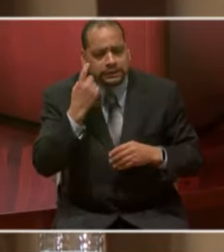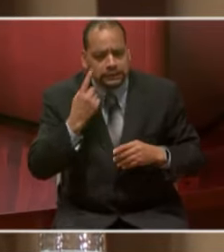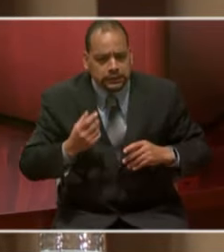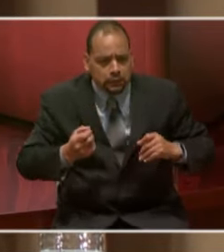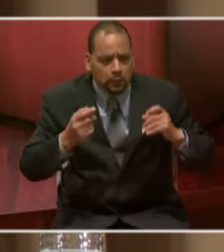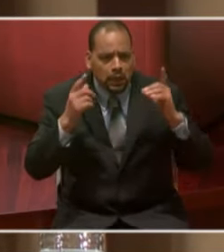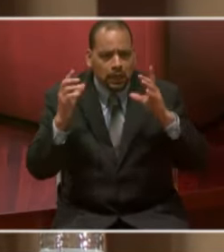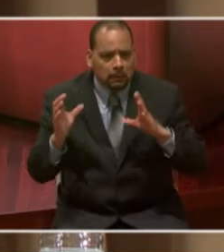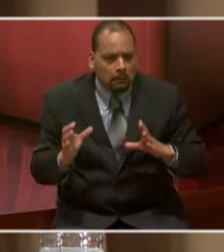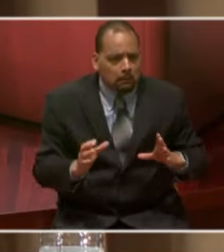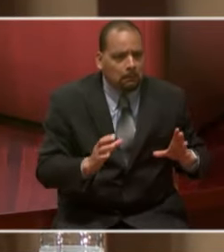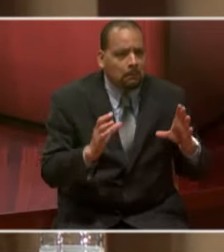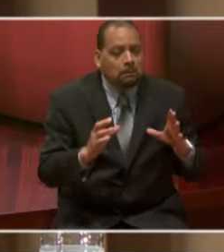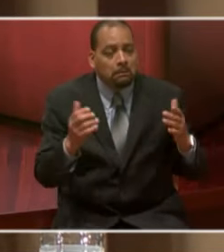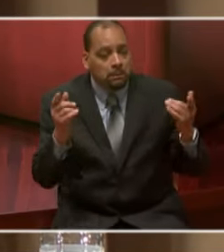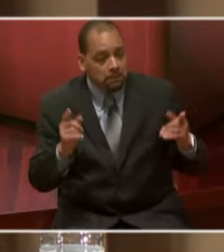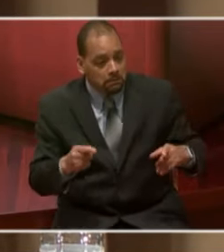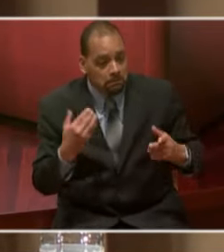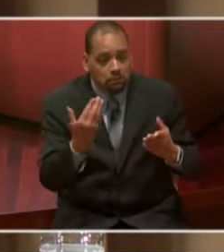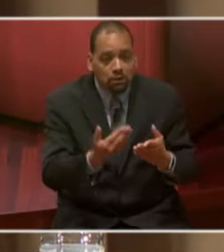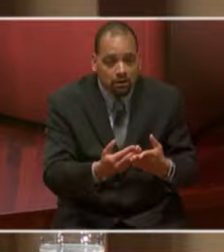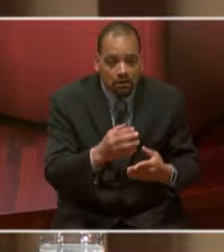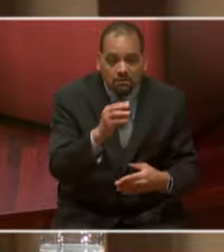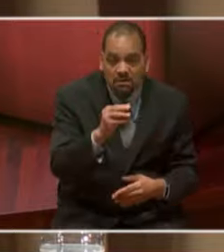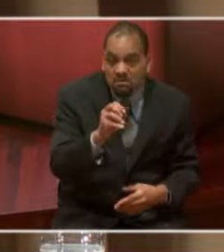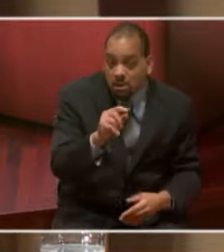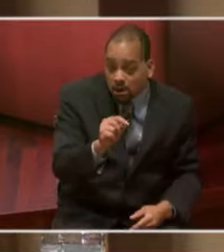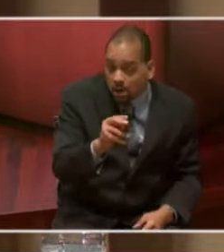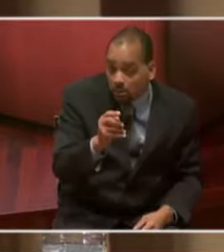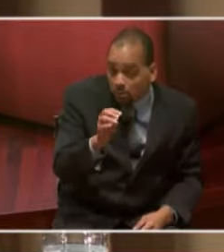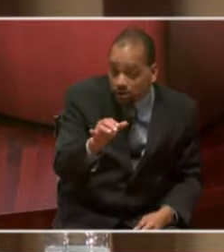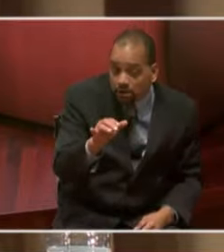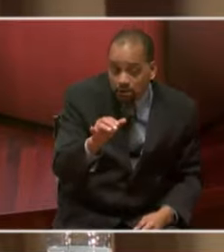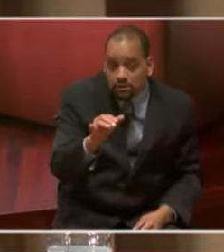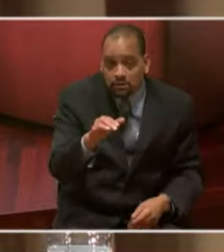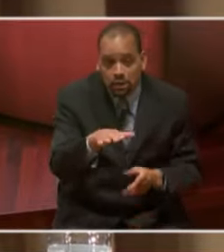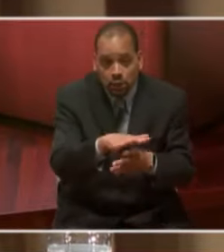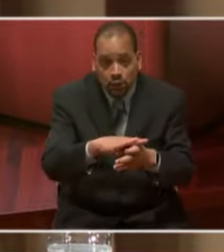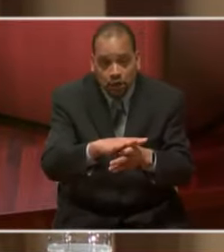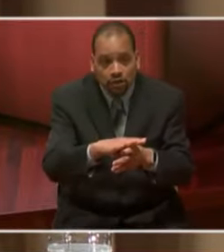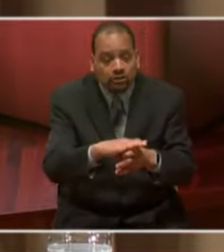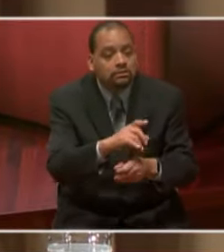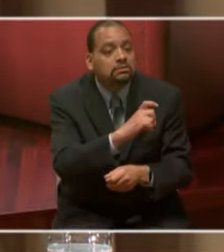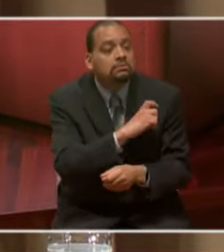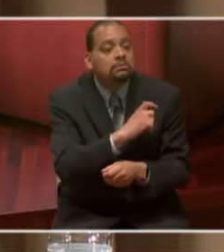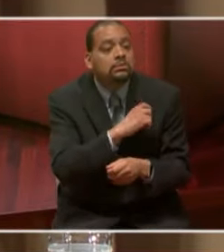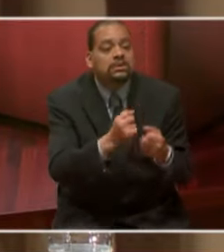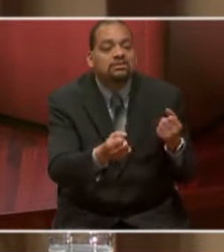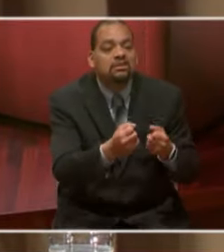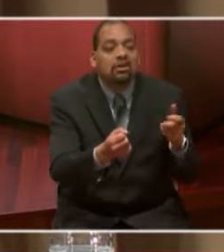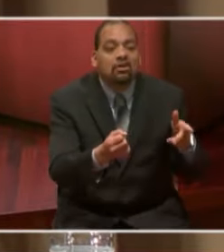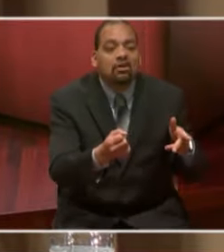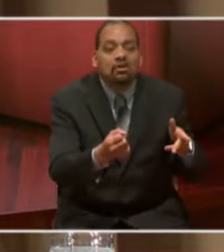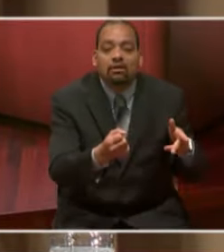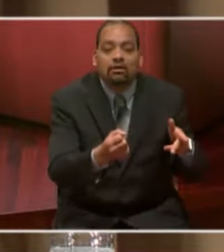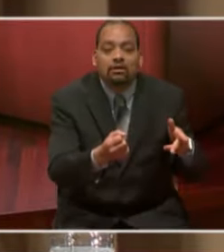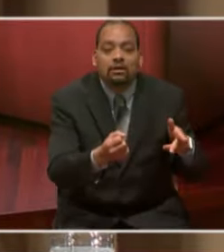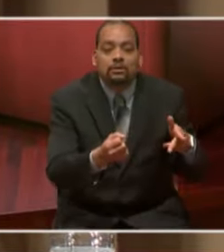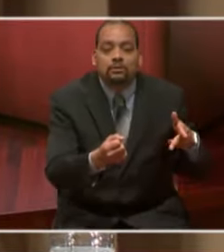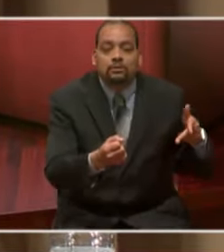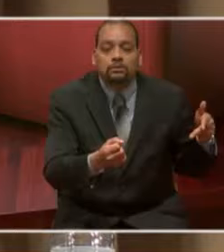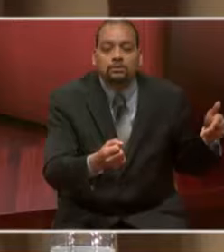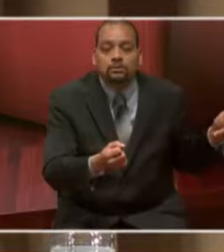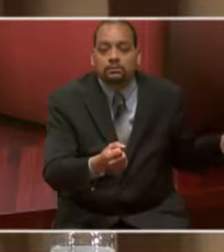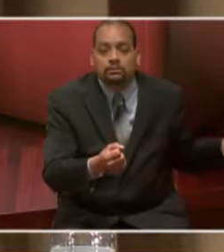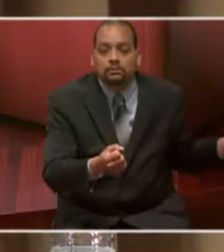these three young ladies, and he suggested to them to jump in the car and get away from the mob. And they said to him, "Don't get hurt,